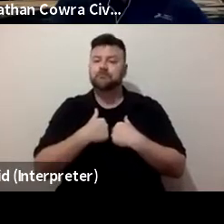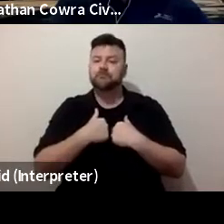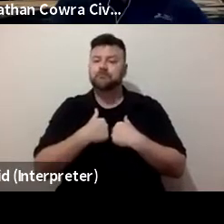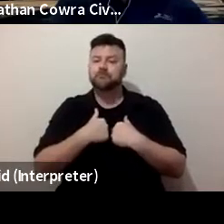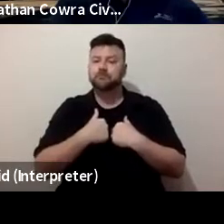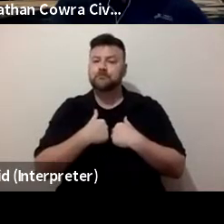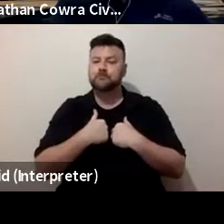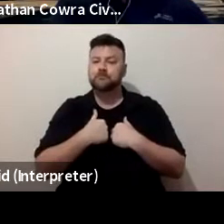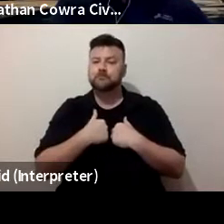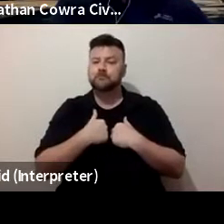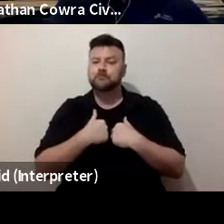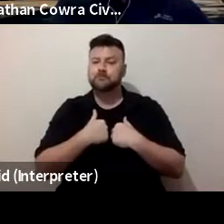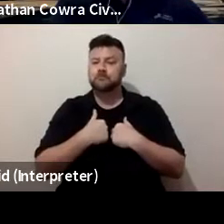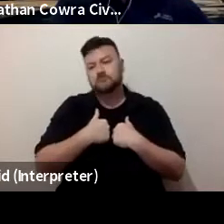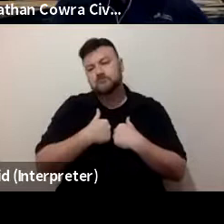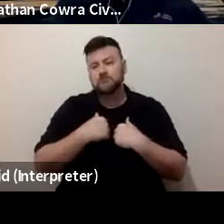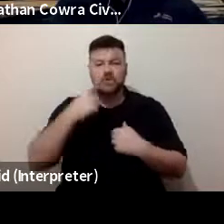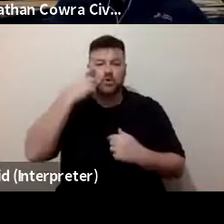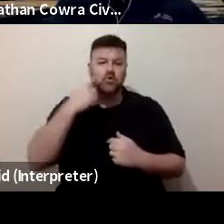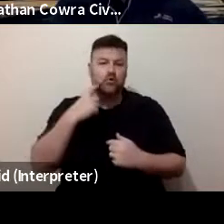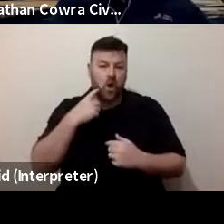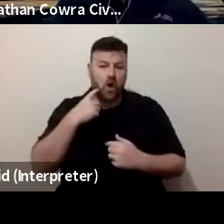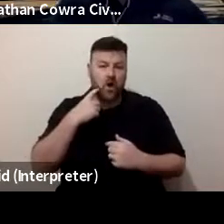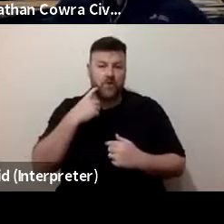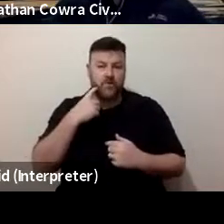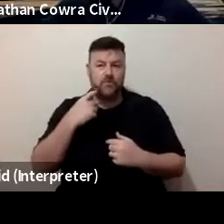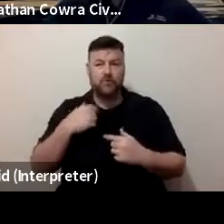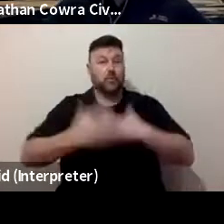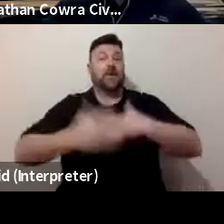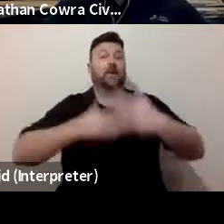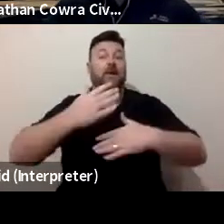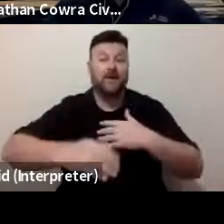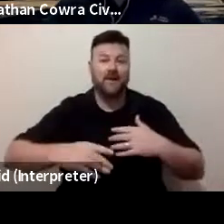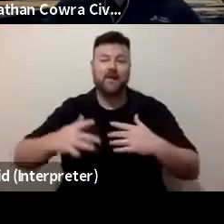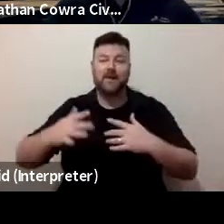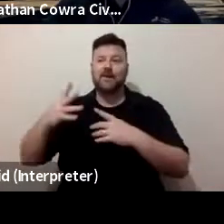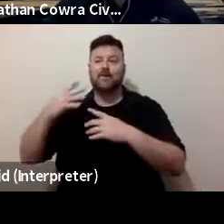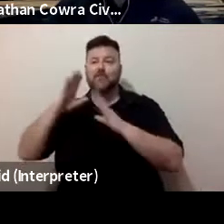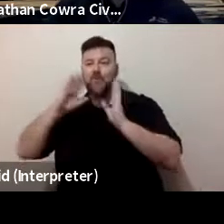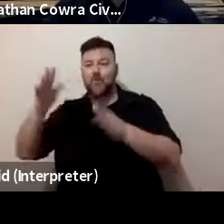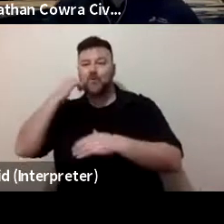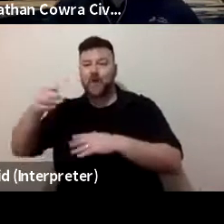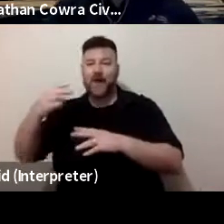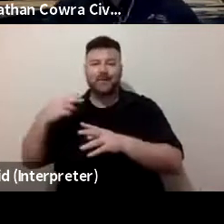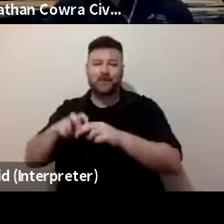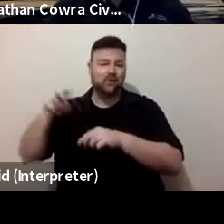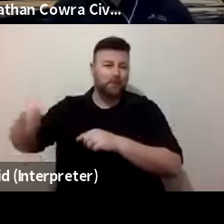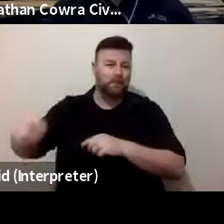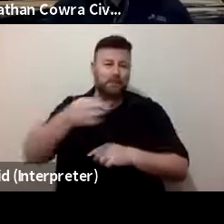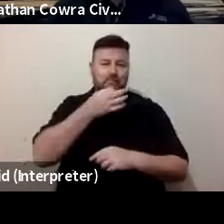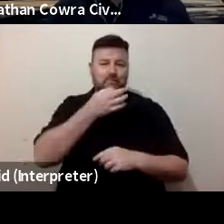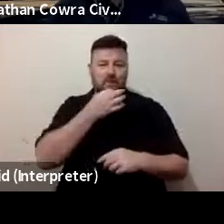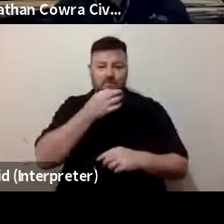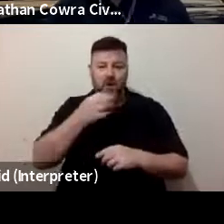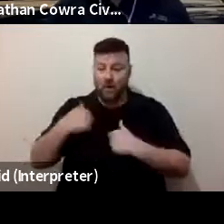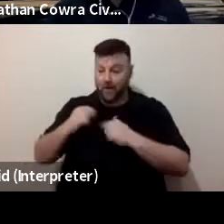I very much tried to run before I could walk with Awesome Black. And like I had been kind of researching it